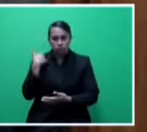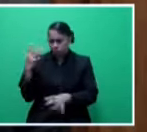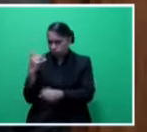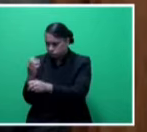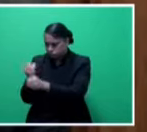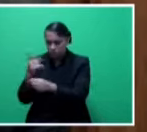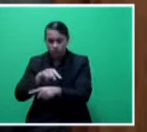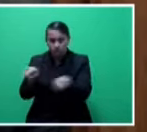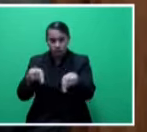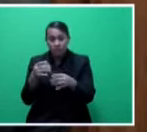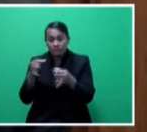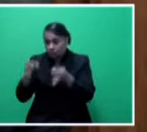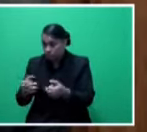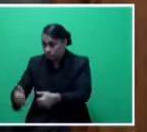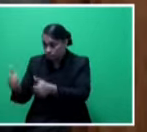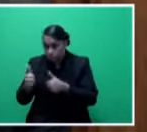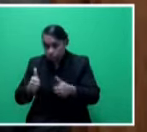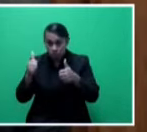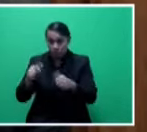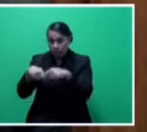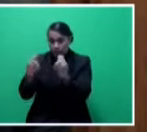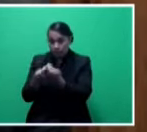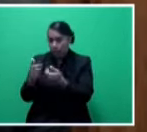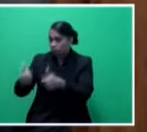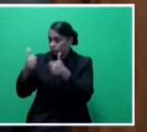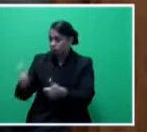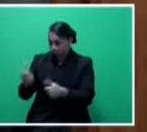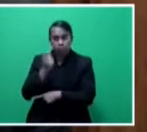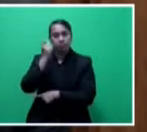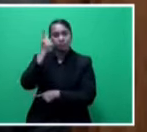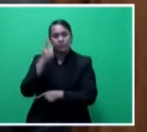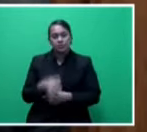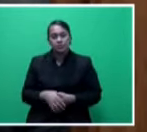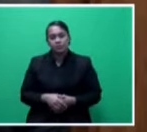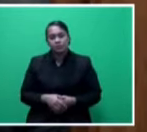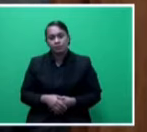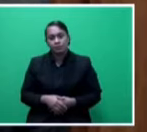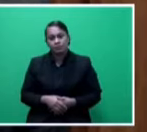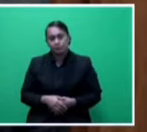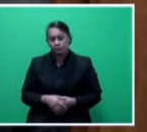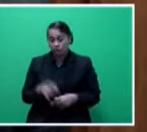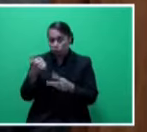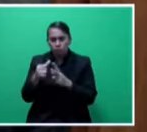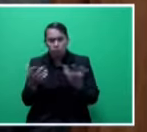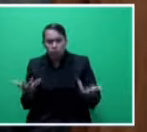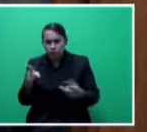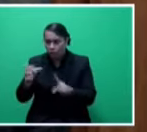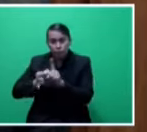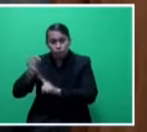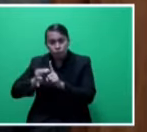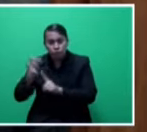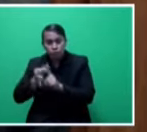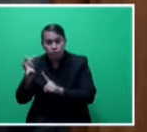decision makers. The other major ongoing improvement has been the trend seen in continually improving the analytical component of the